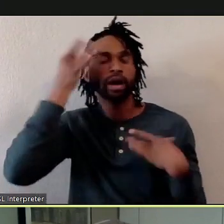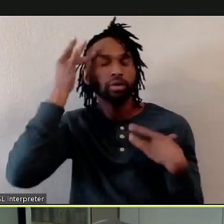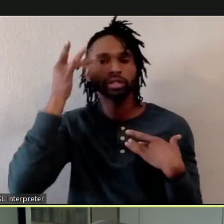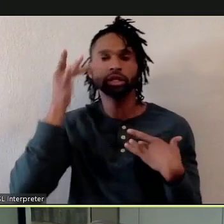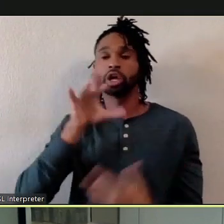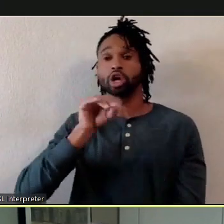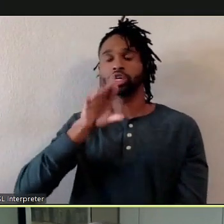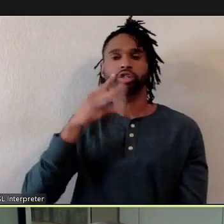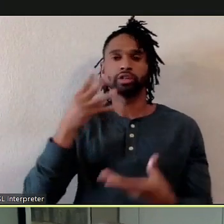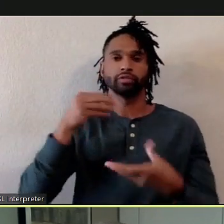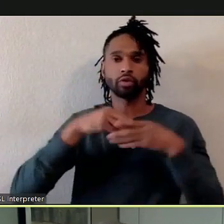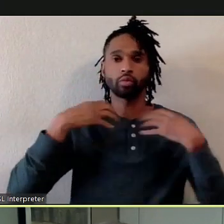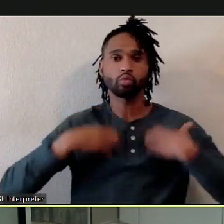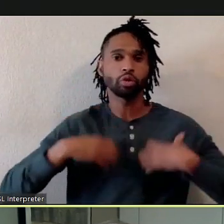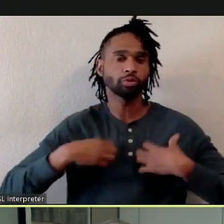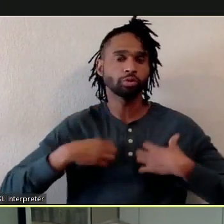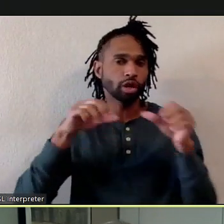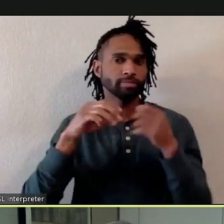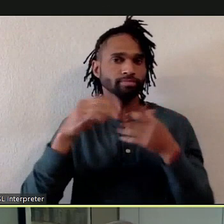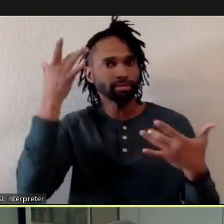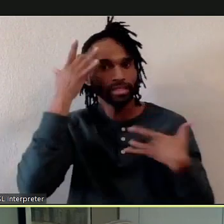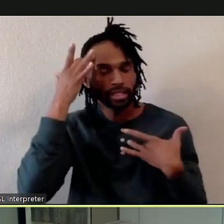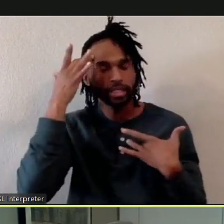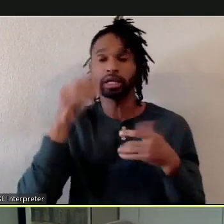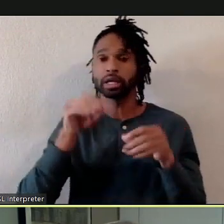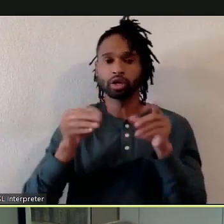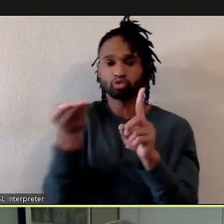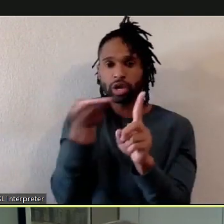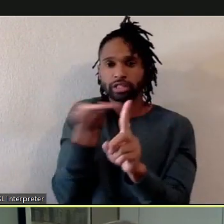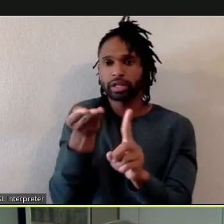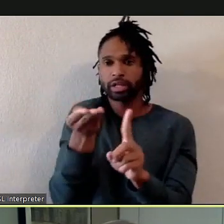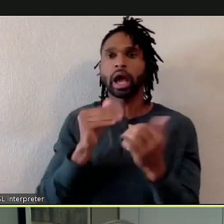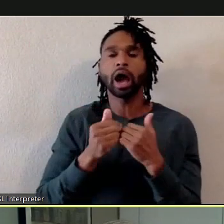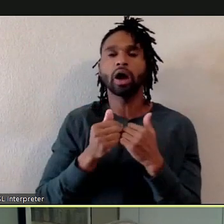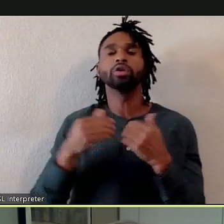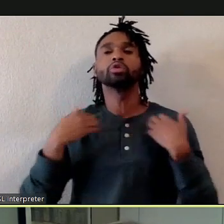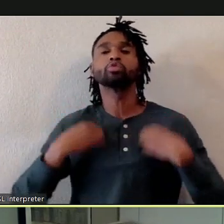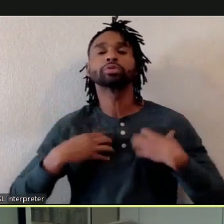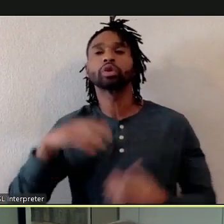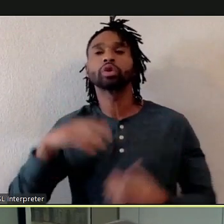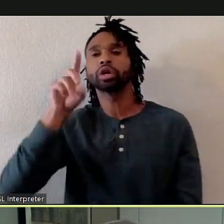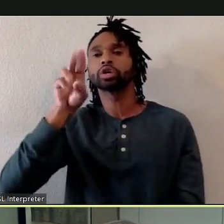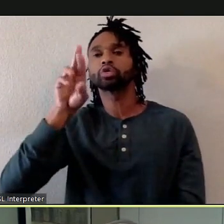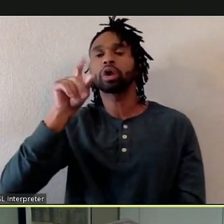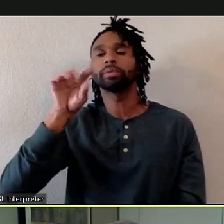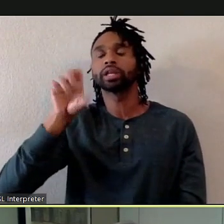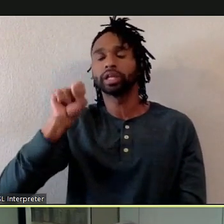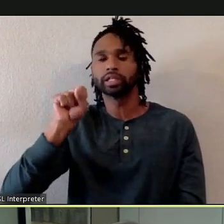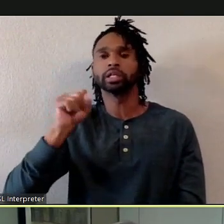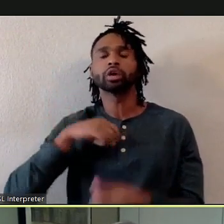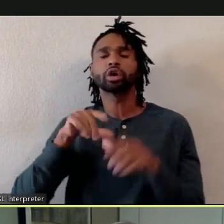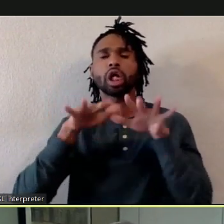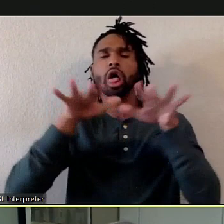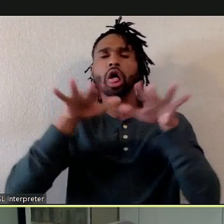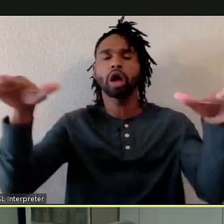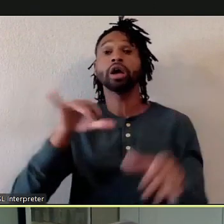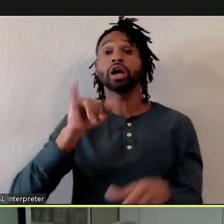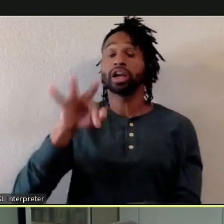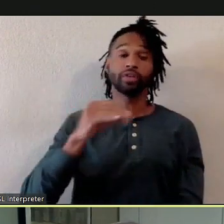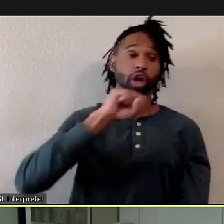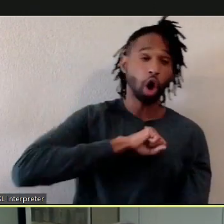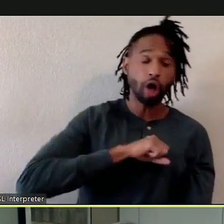respiratory disease and is transmitted primarily through respiratory droplets that travel several feet when people cough or sneeze, or even